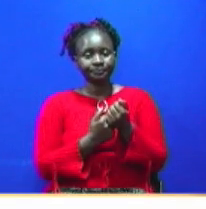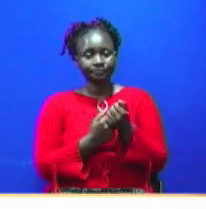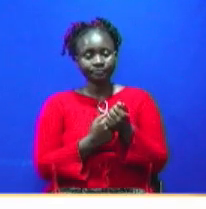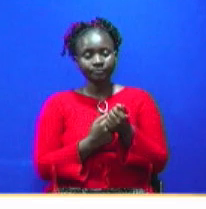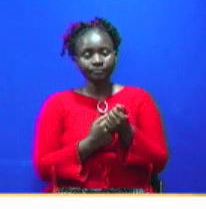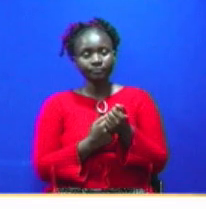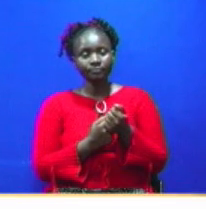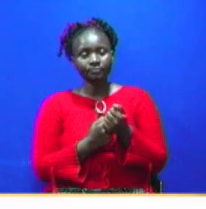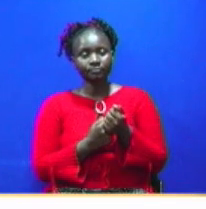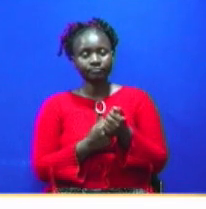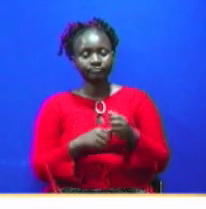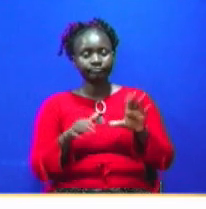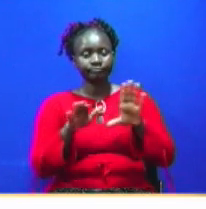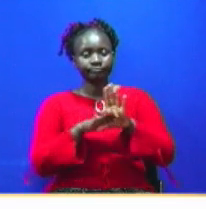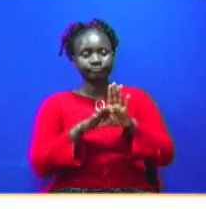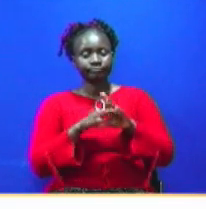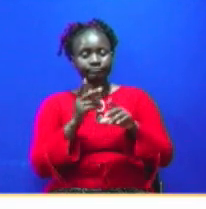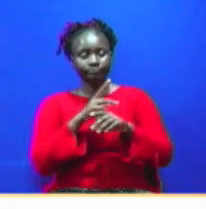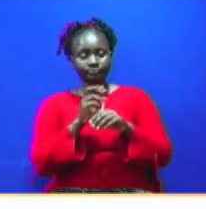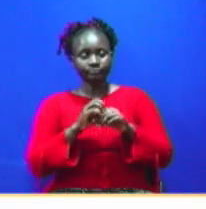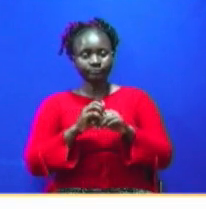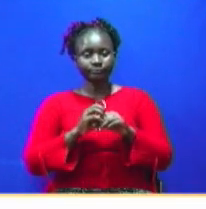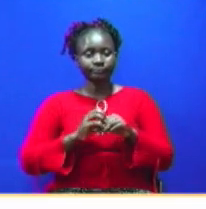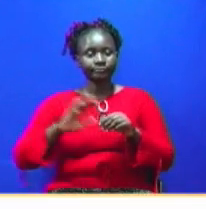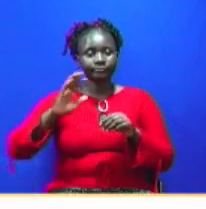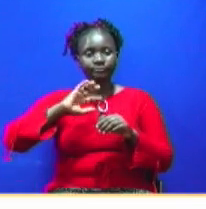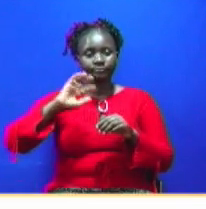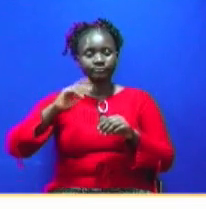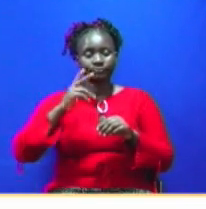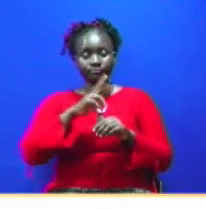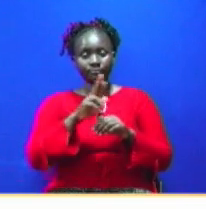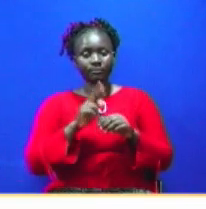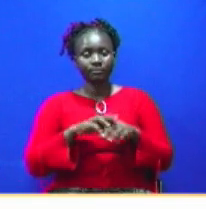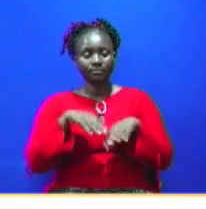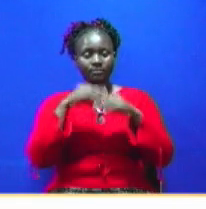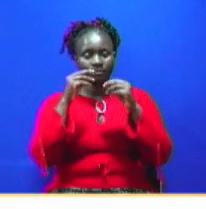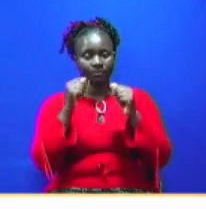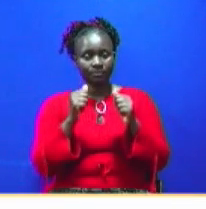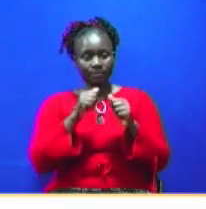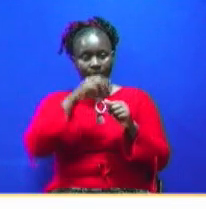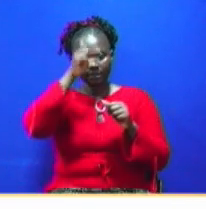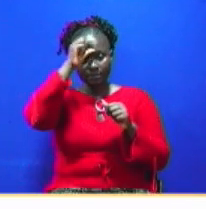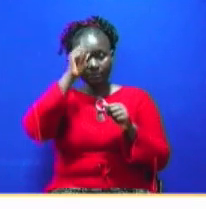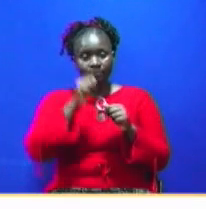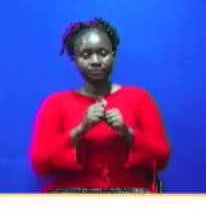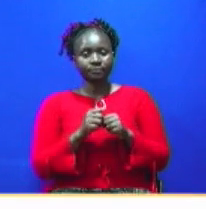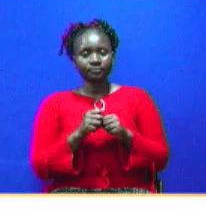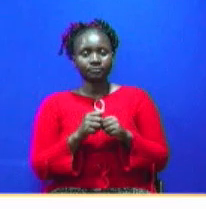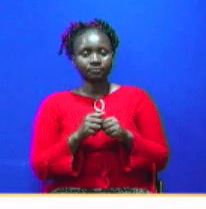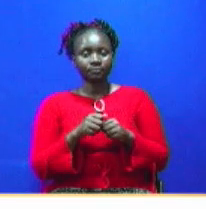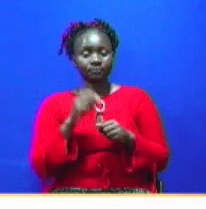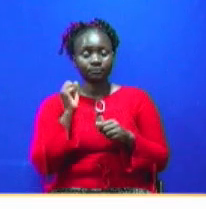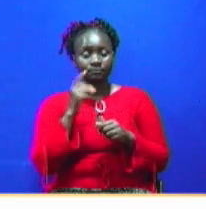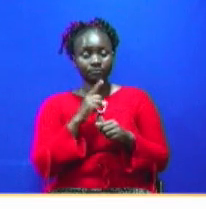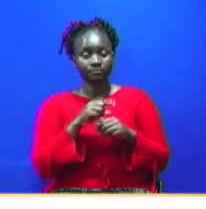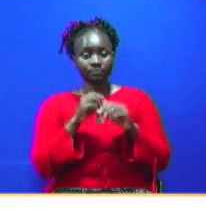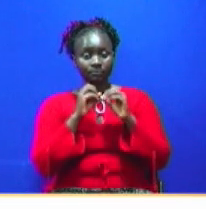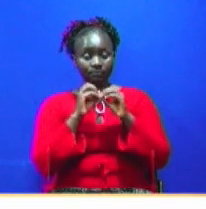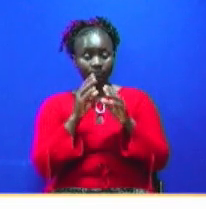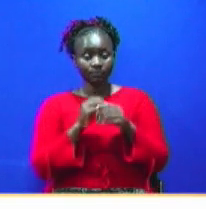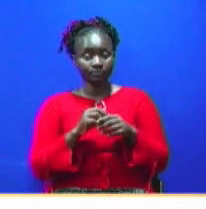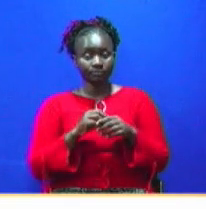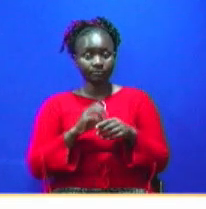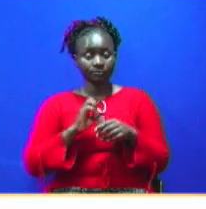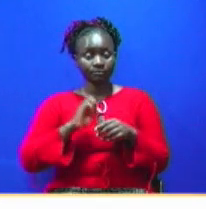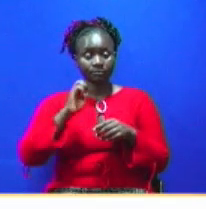that the members in the assembly, the speaker of the counter assembly shall promptly deliver the resolution to the governor, and the governor shall dismiss the county executive